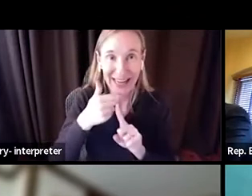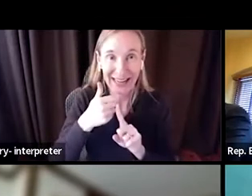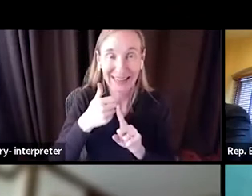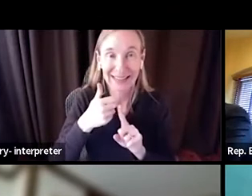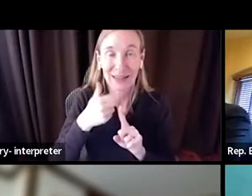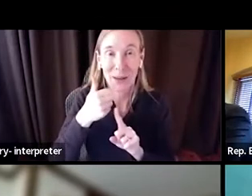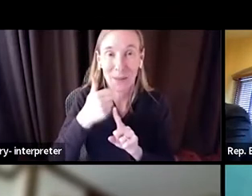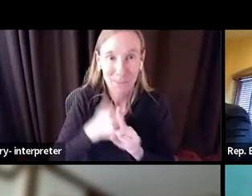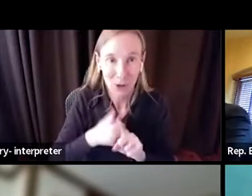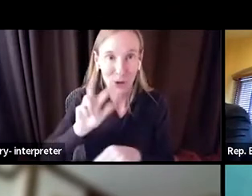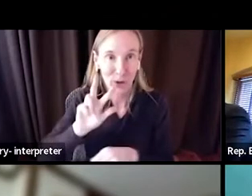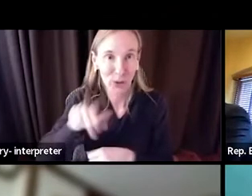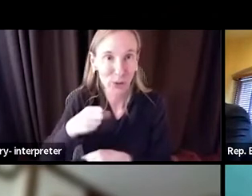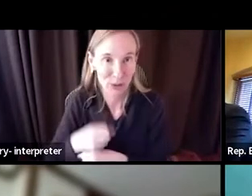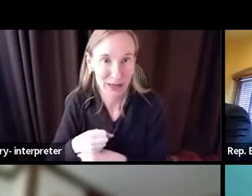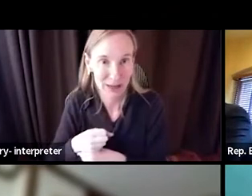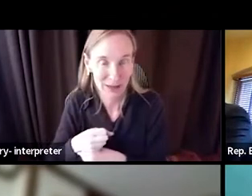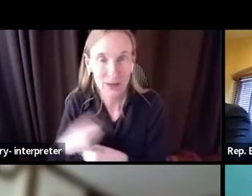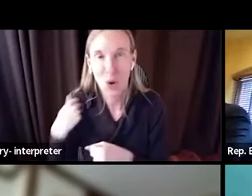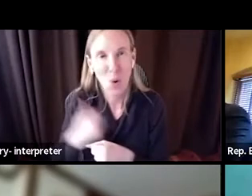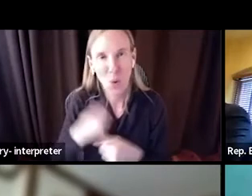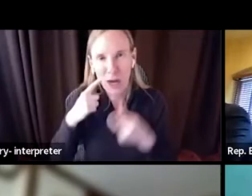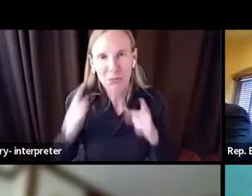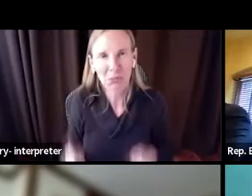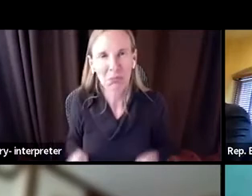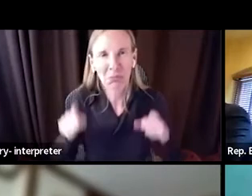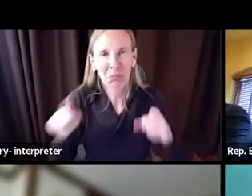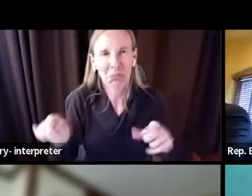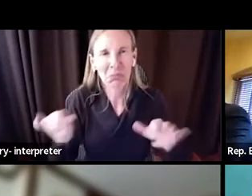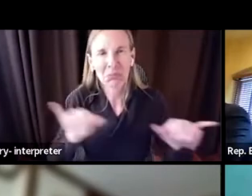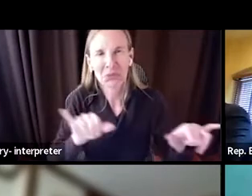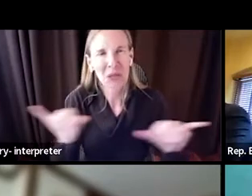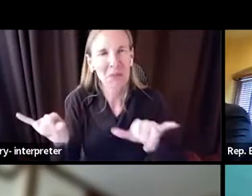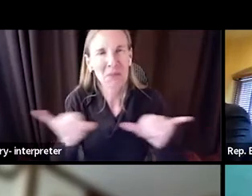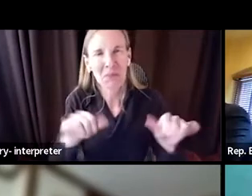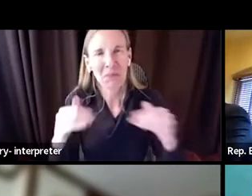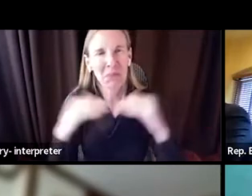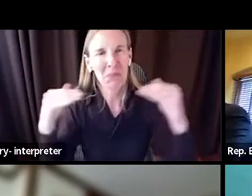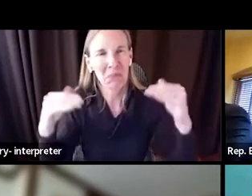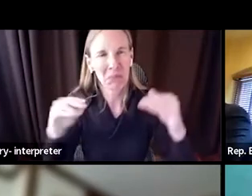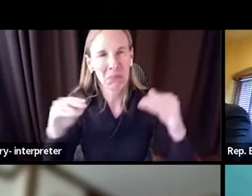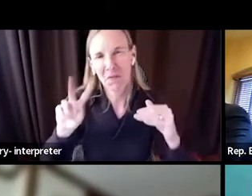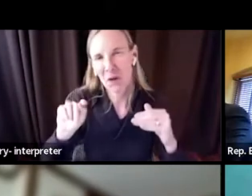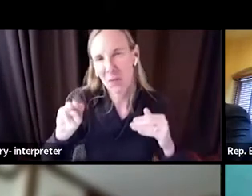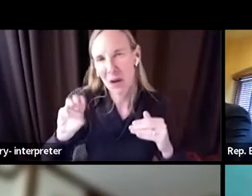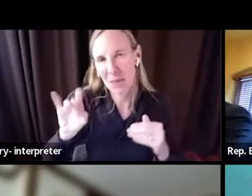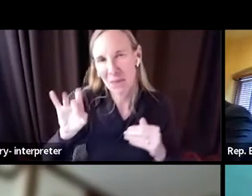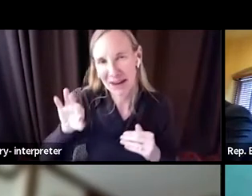was appropriate to model the benchmark plan's benefit after Vermont Medicaid.